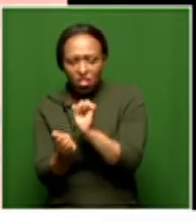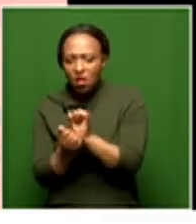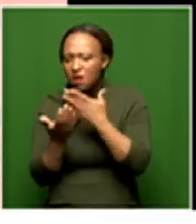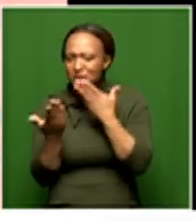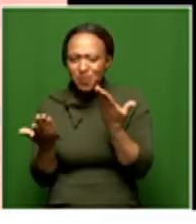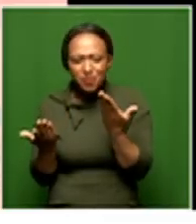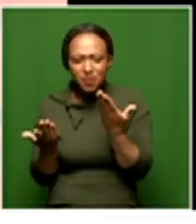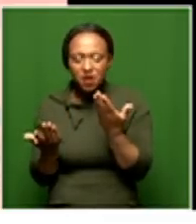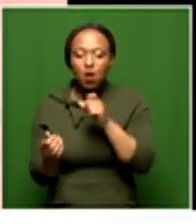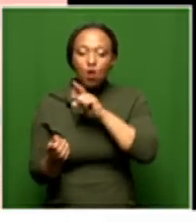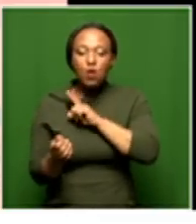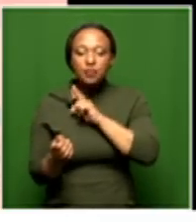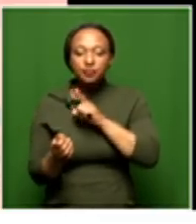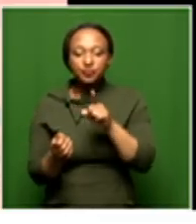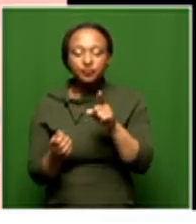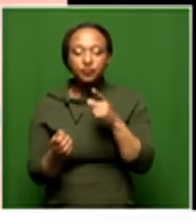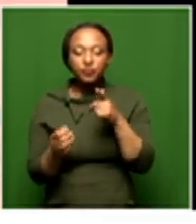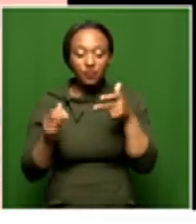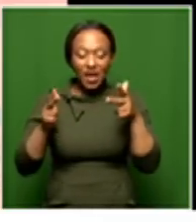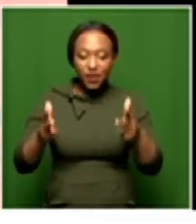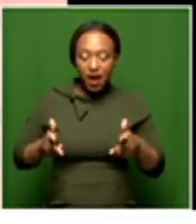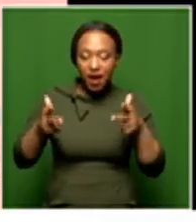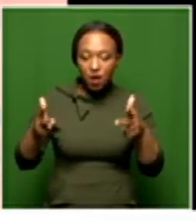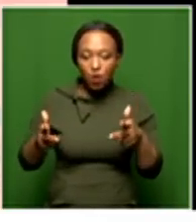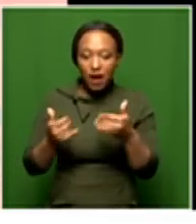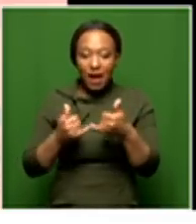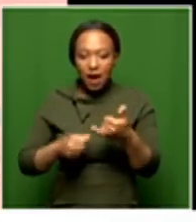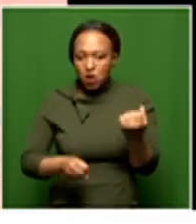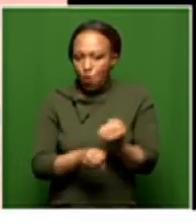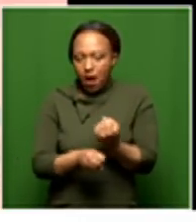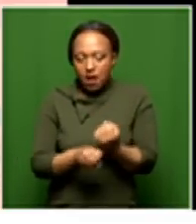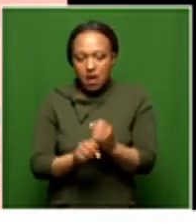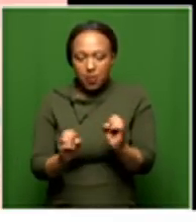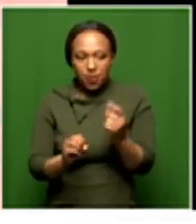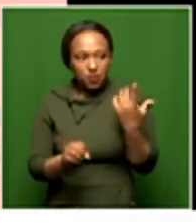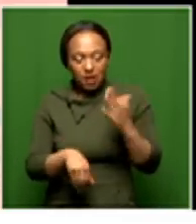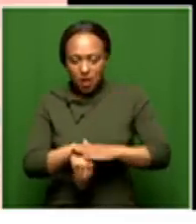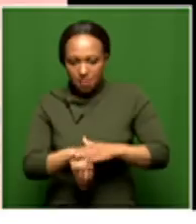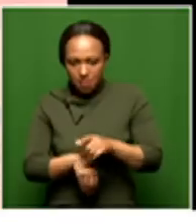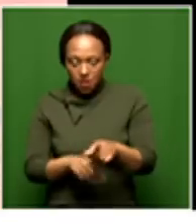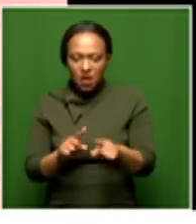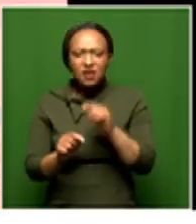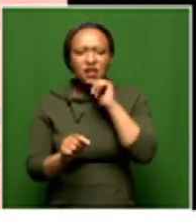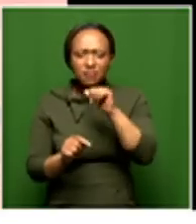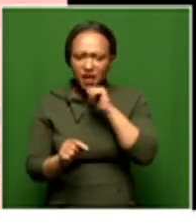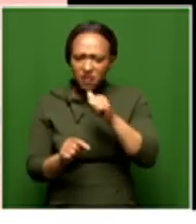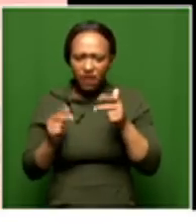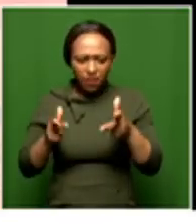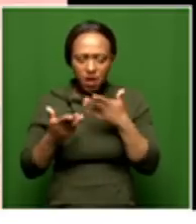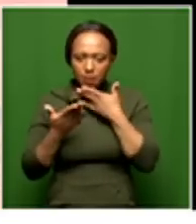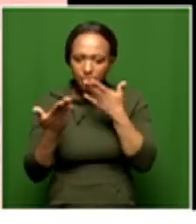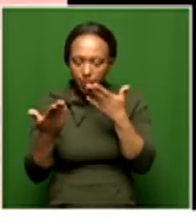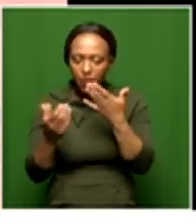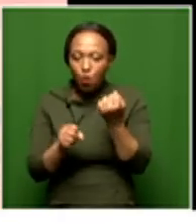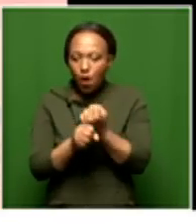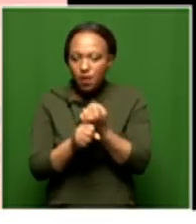because the railway lines were not functioning. But even if that's the case, the extent